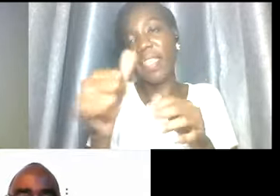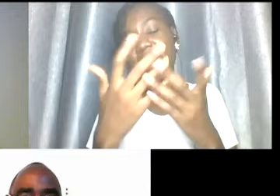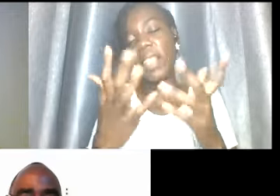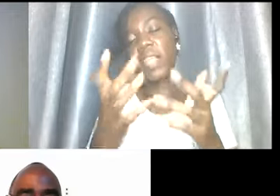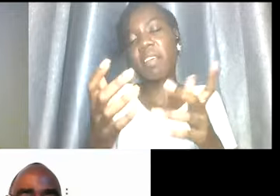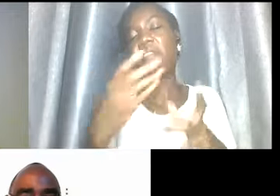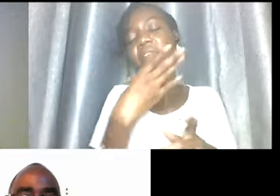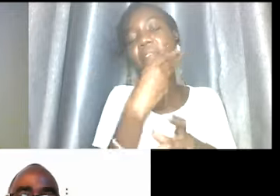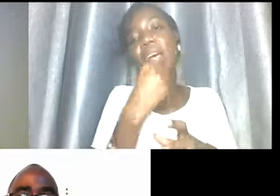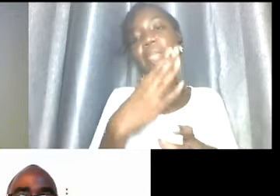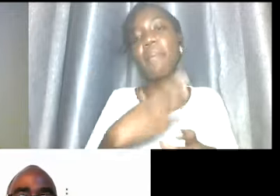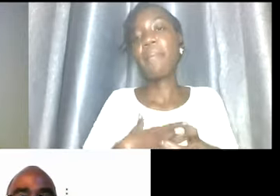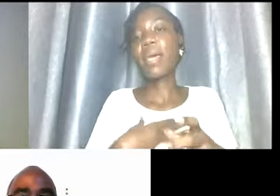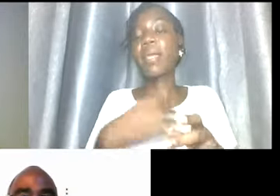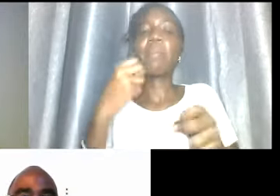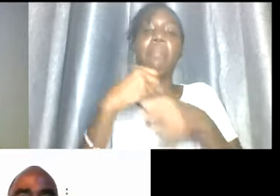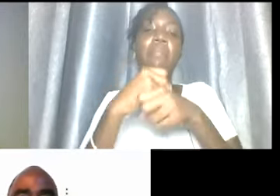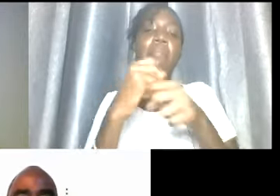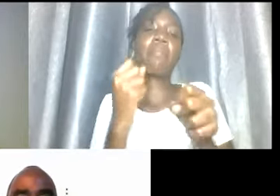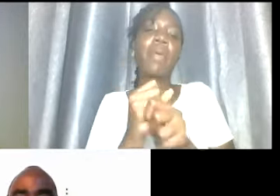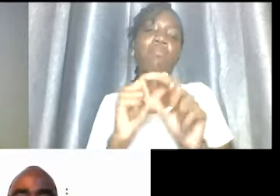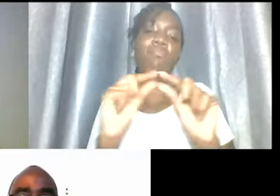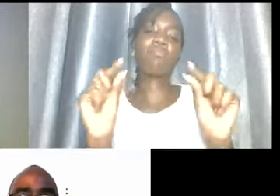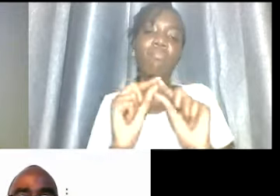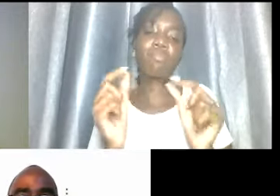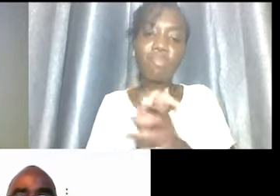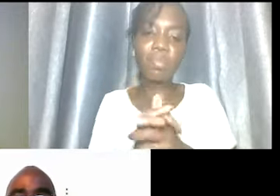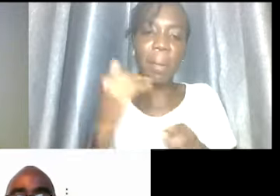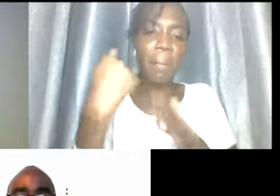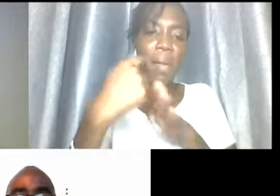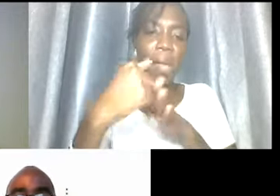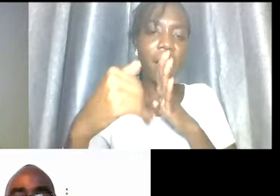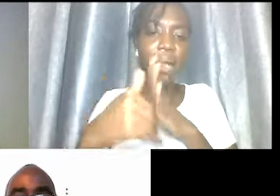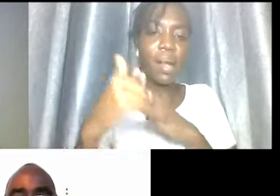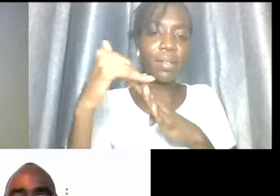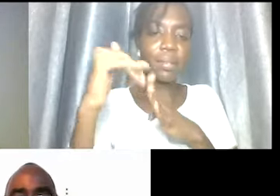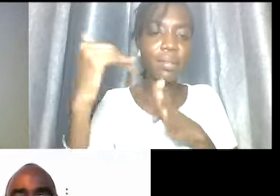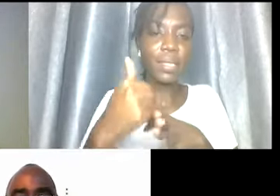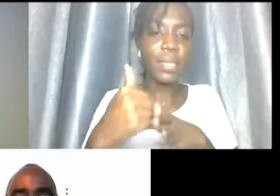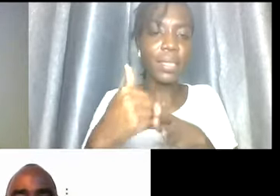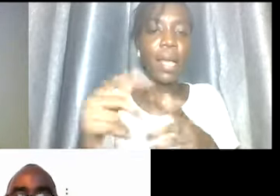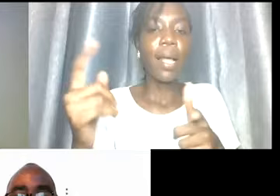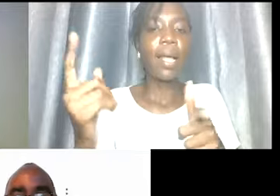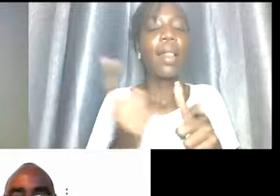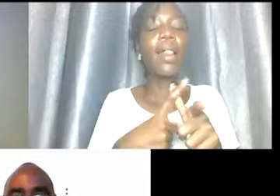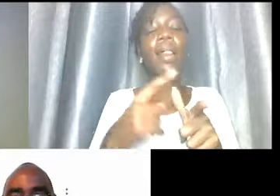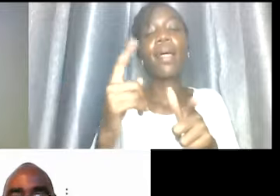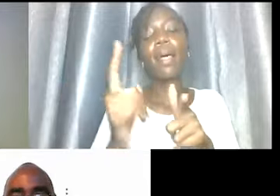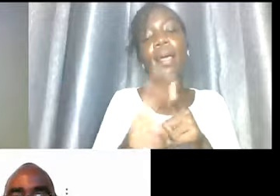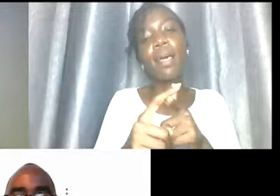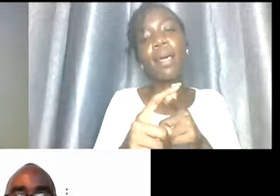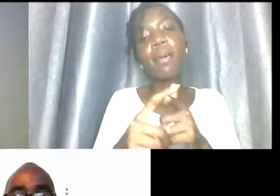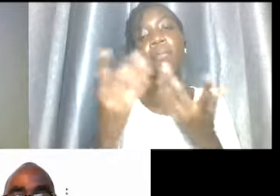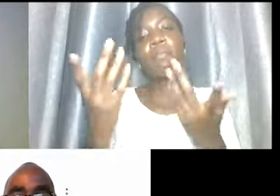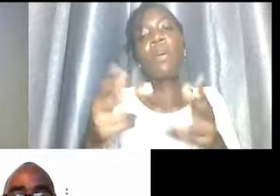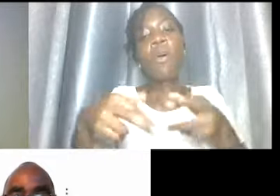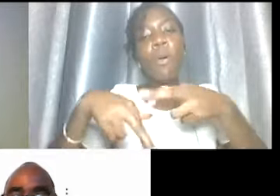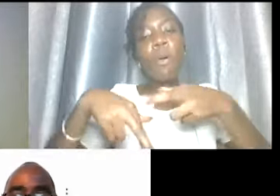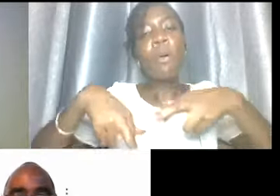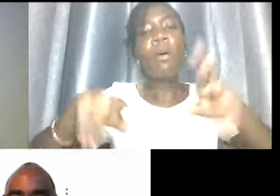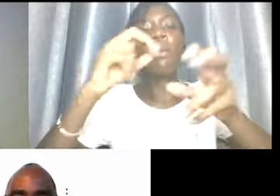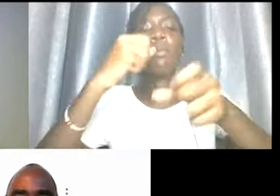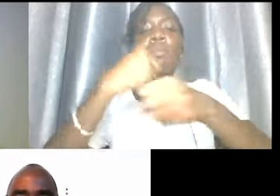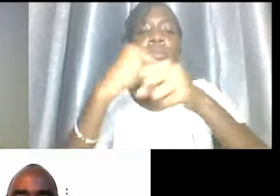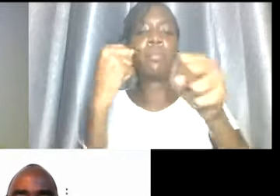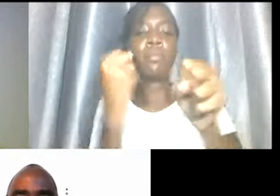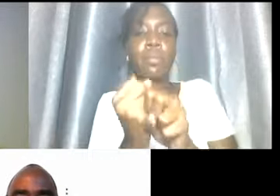builder, sometimes you have to go in there with a cutlass or machete and slash the bushes to make your little track road. And after you were to make your track